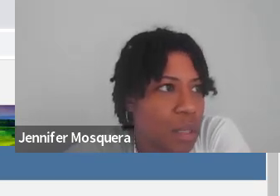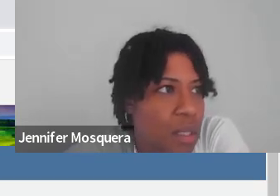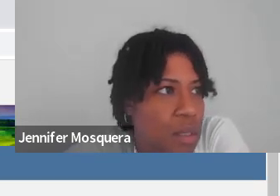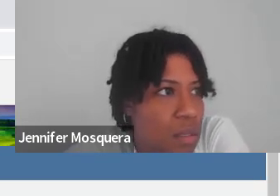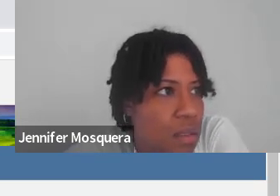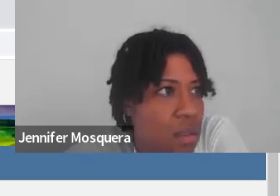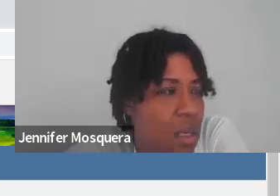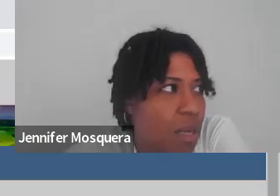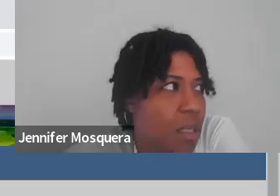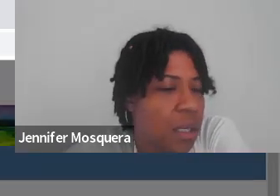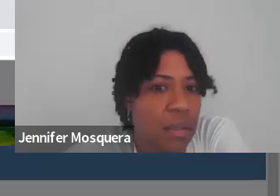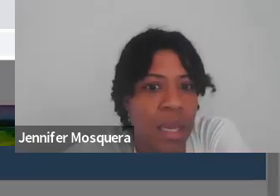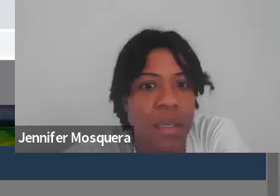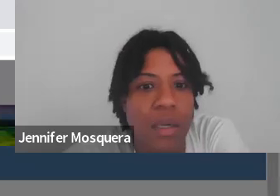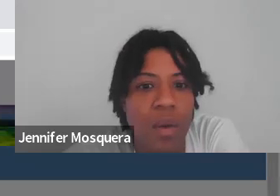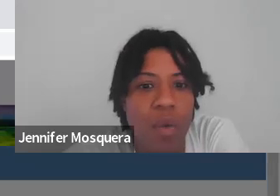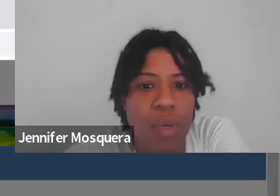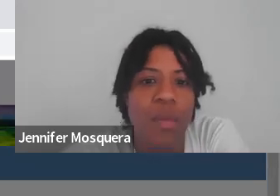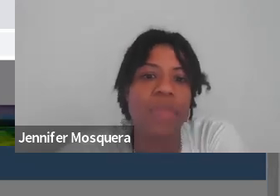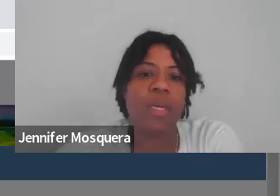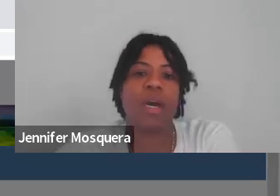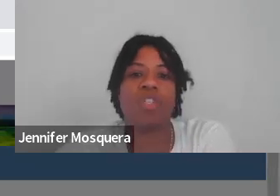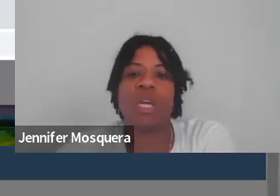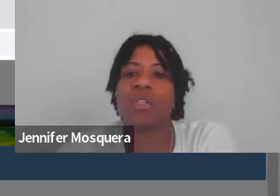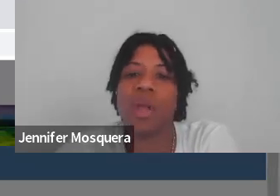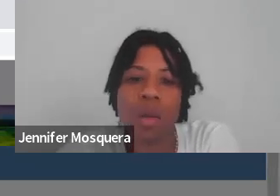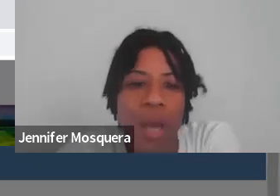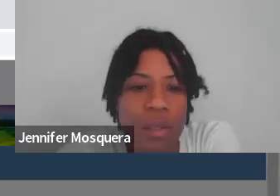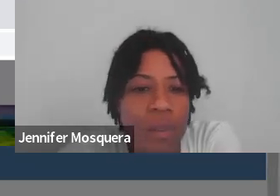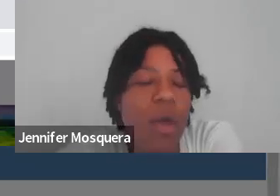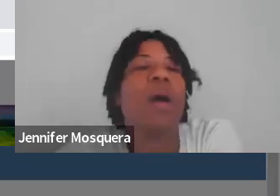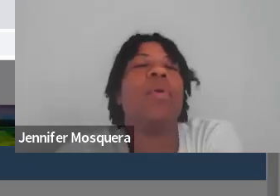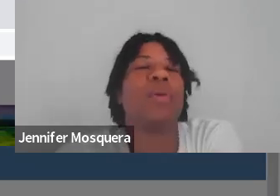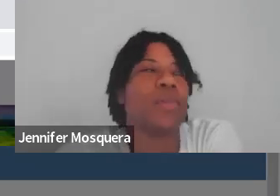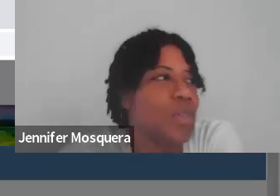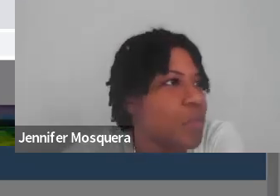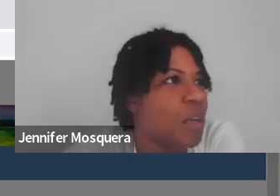then you would click this. And by clicking that, it'll open up the changelog modal.